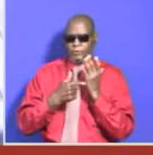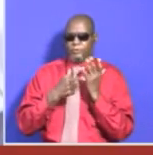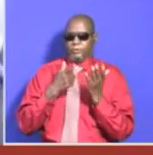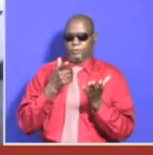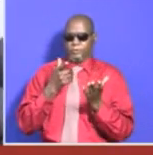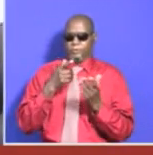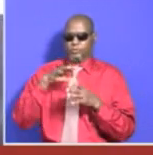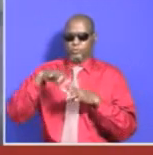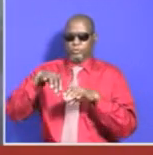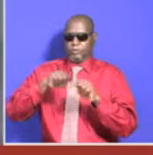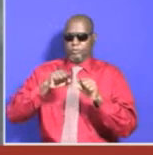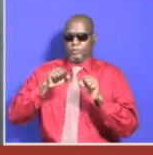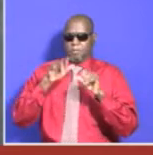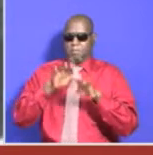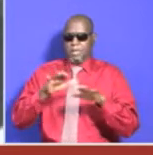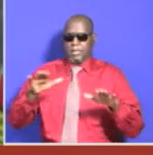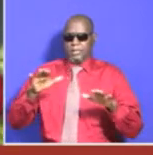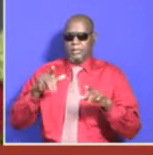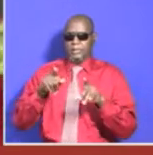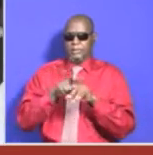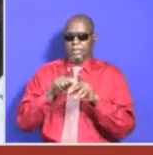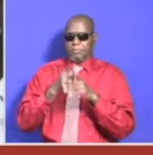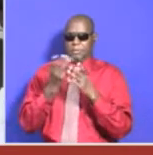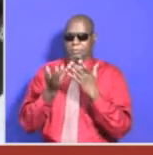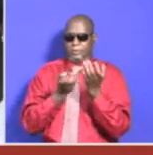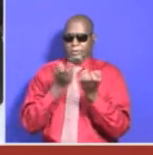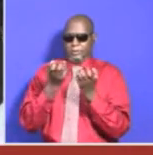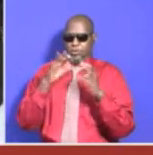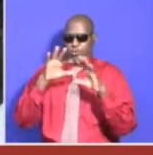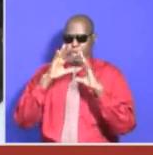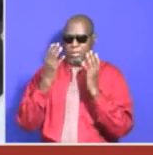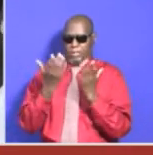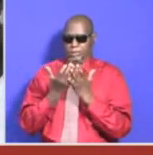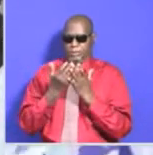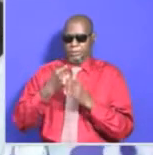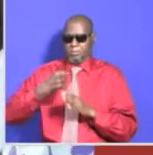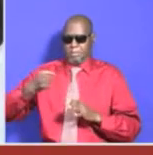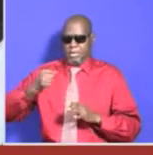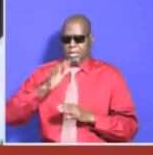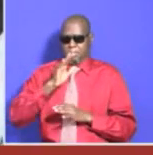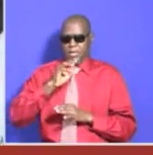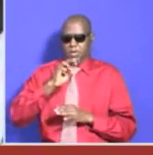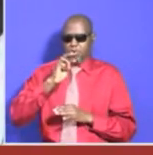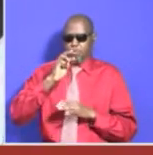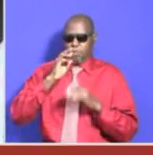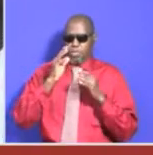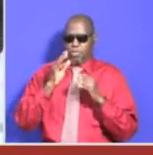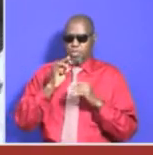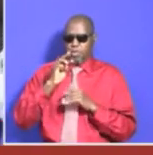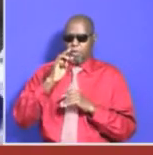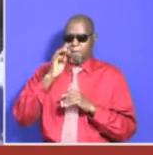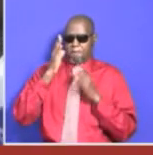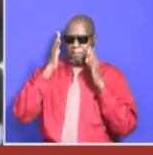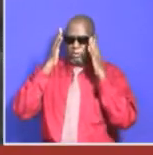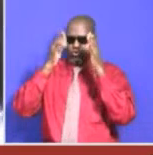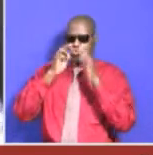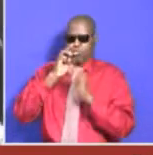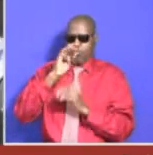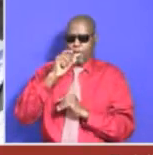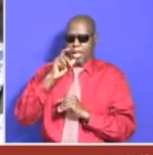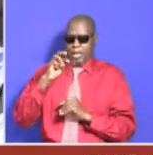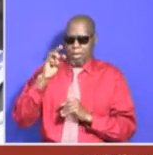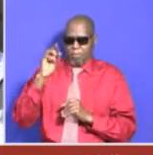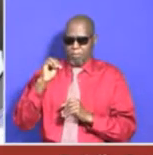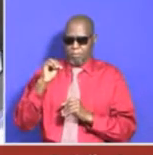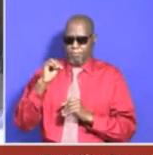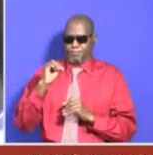will see them take over the marketing and entrepreneurship world. On his part, Bishop William Atwimi Singh, who was the guest speaker for